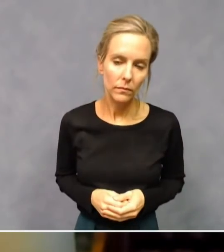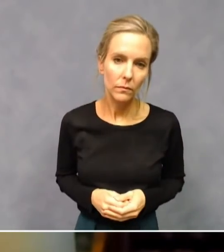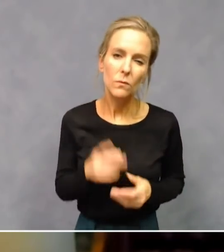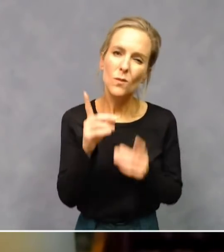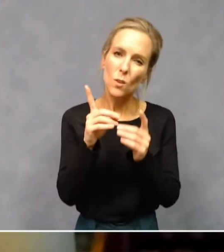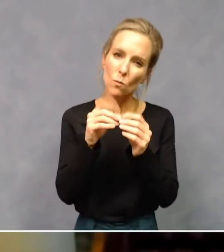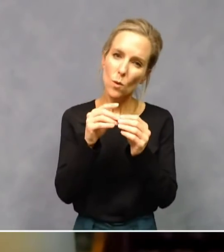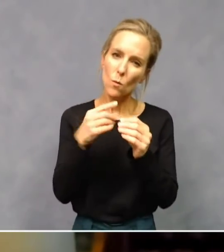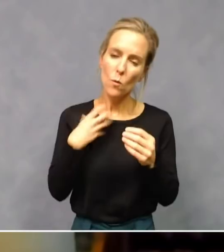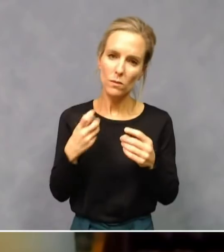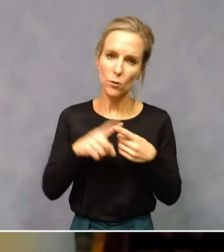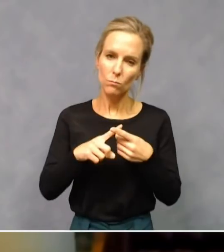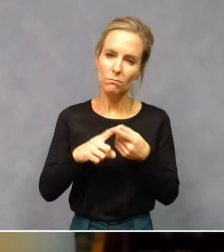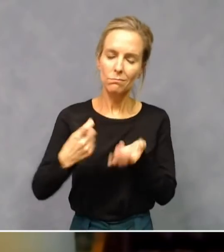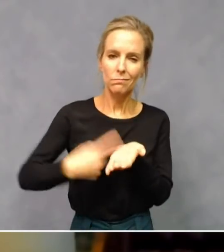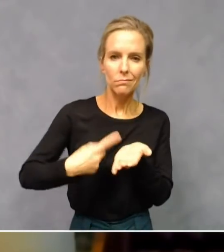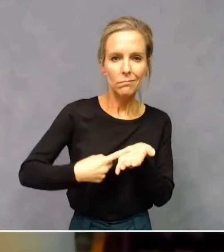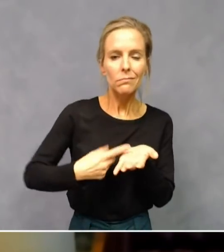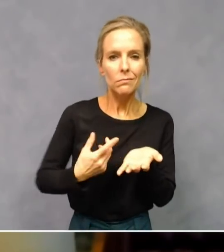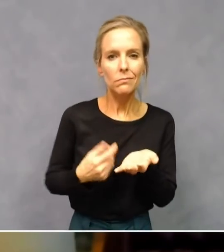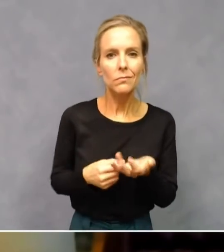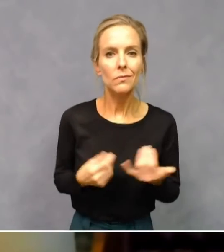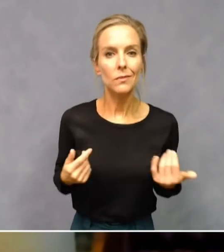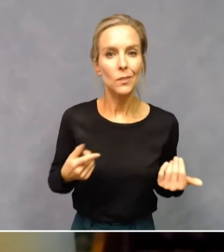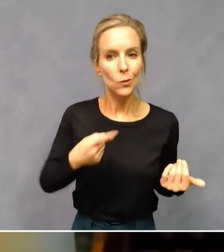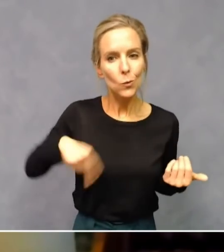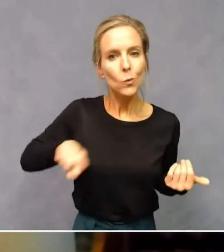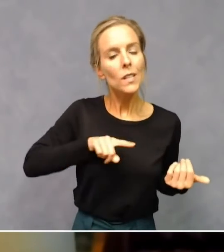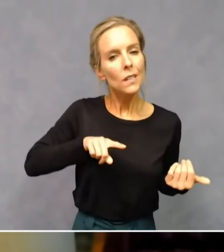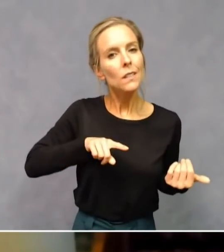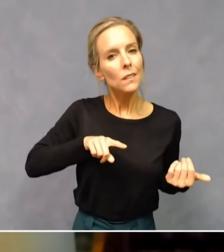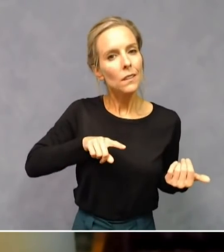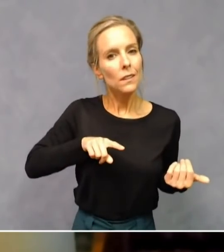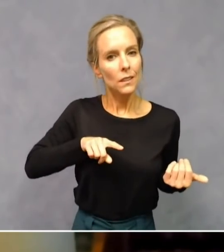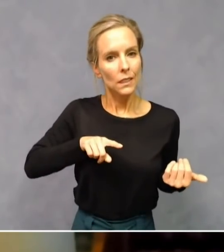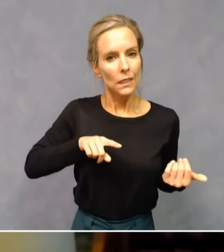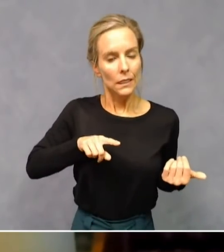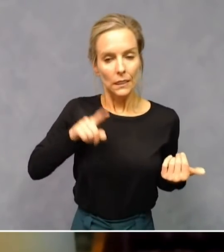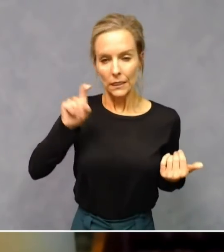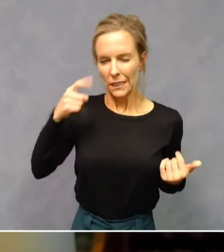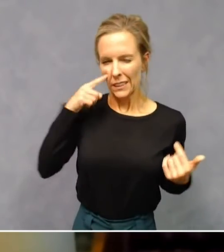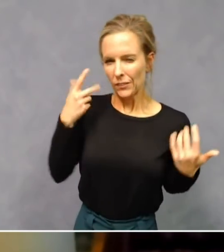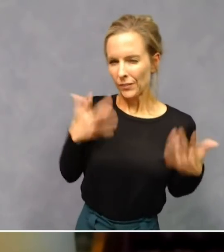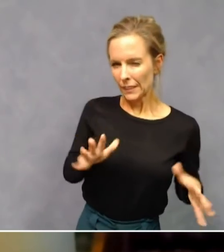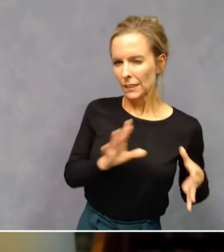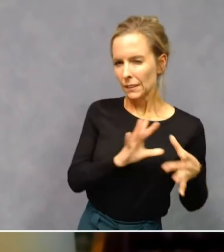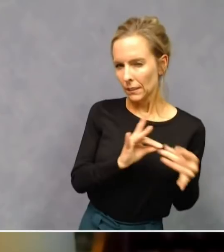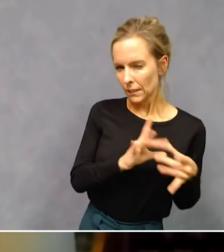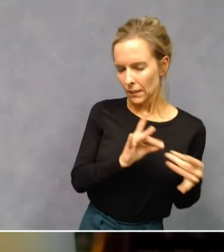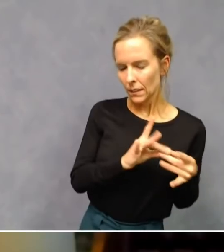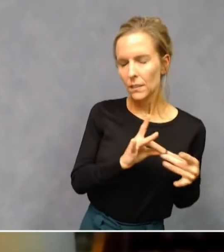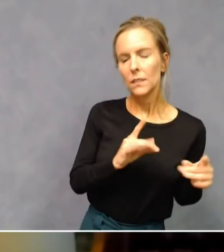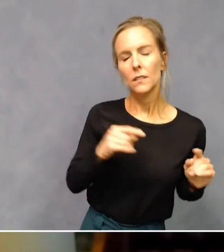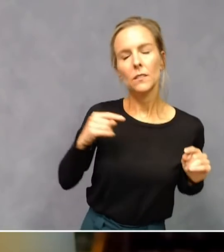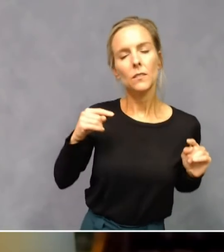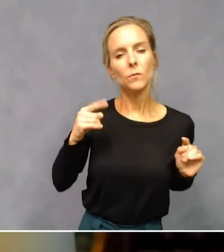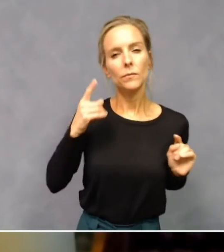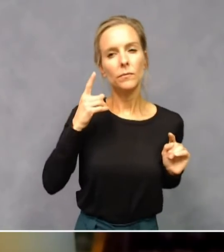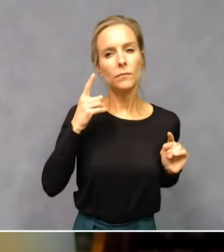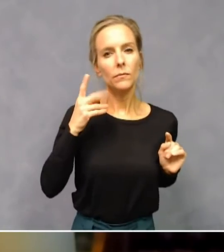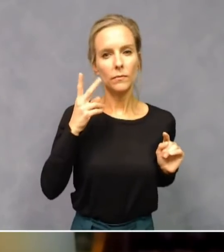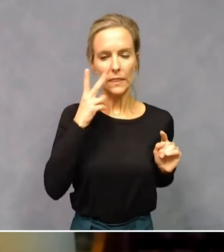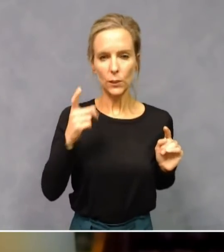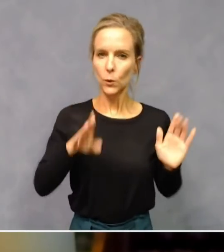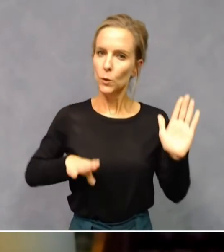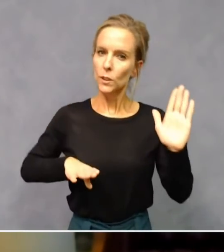about, we are seeing, as the governor has described, this spike in our